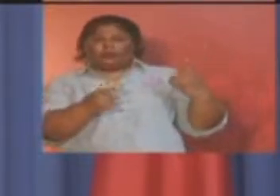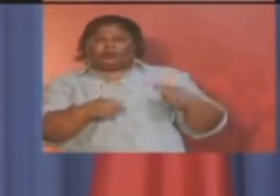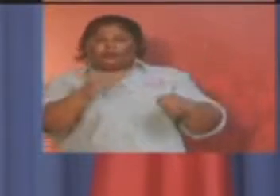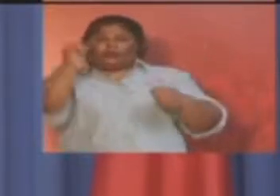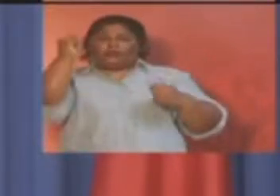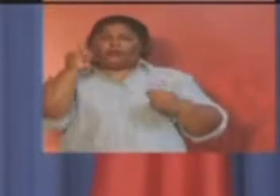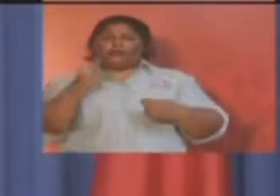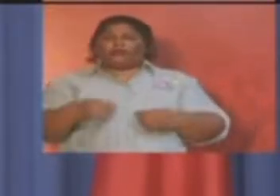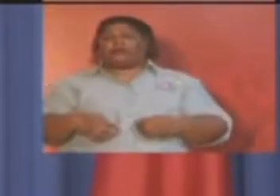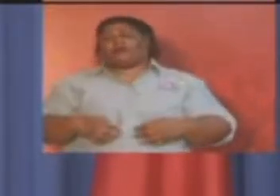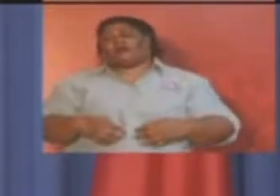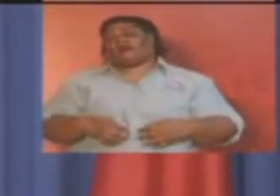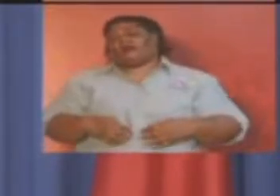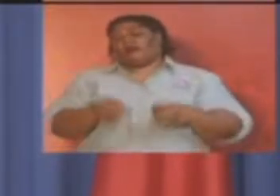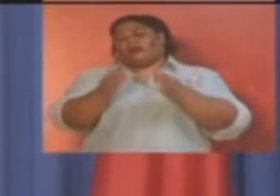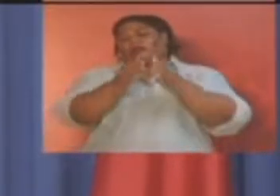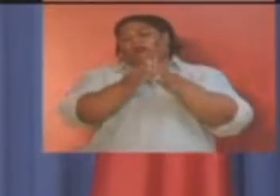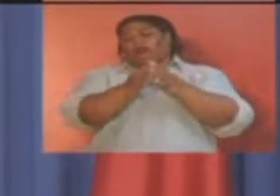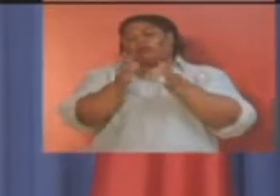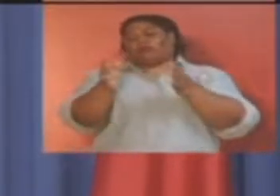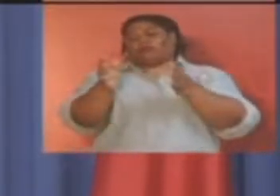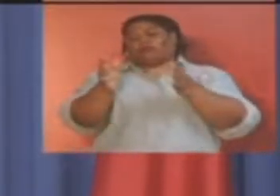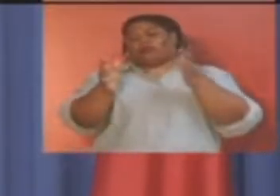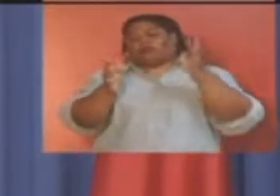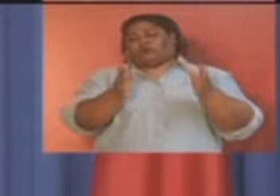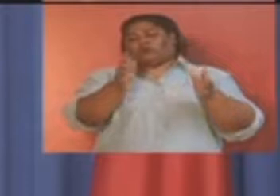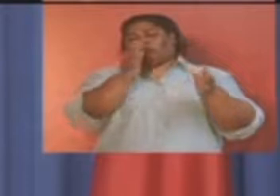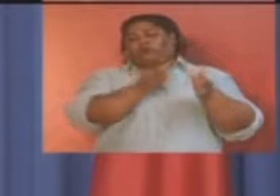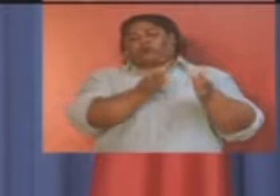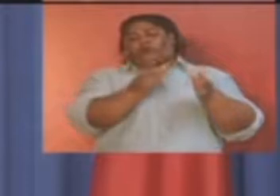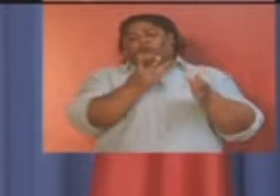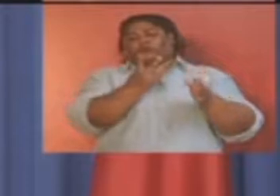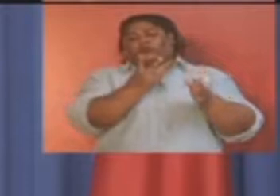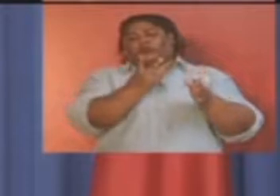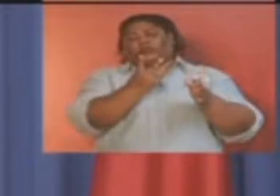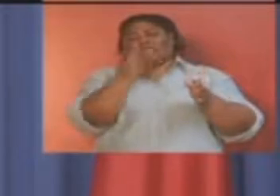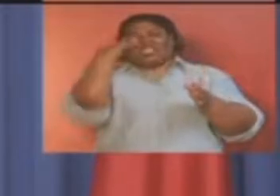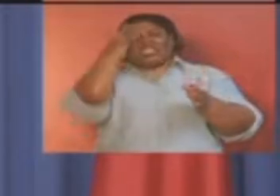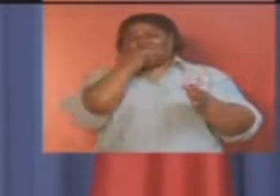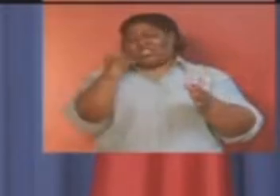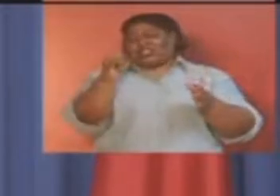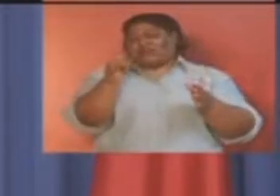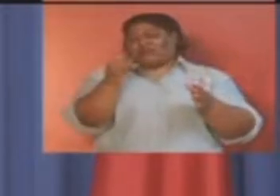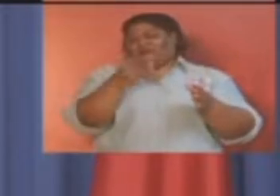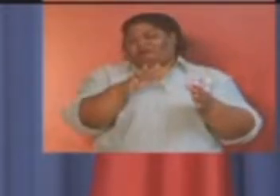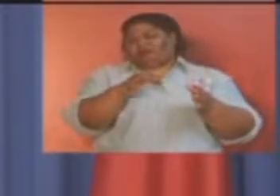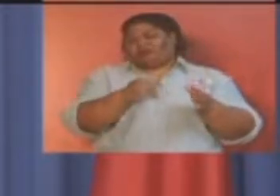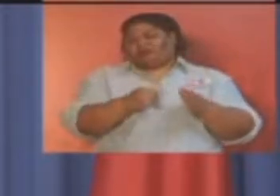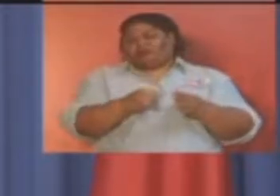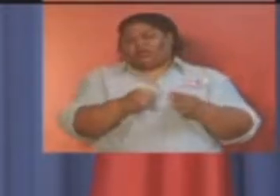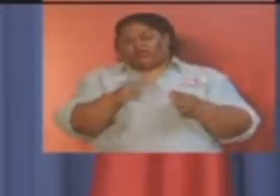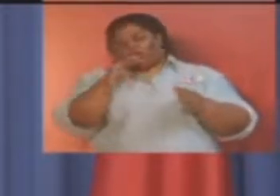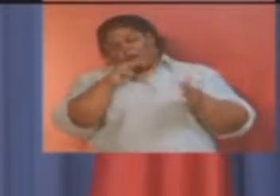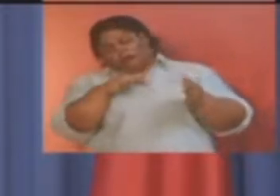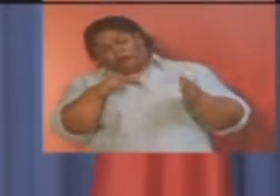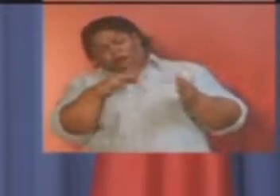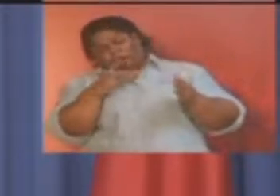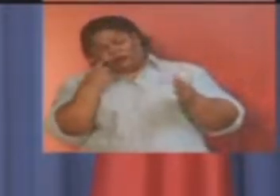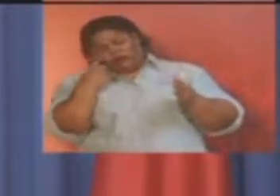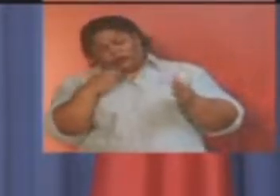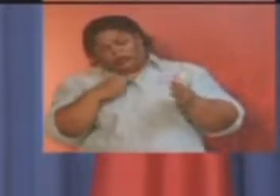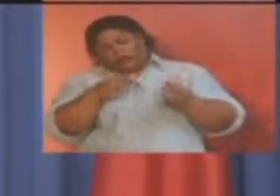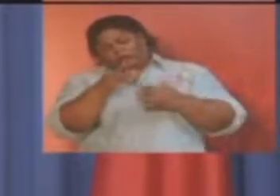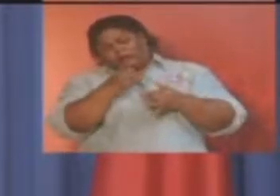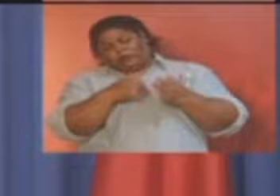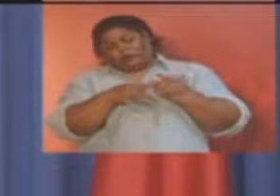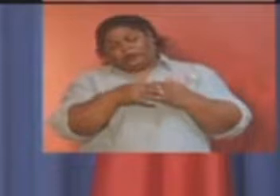particular phase to phase 2 because it seemed very similar at the outset. When we looked at it, we saw some congregational behavior